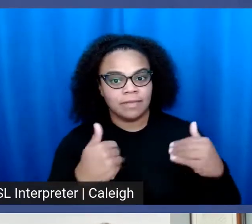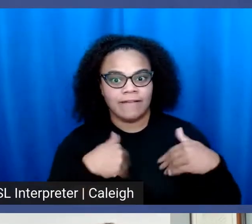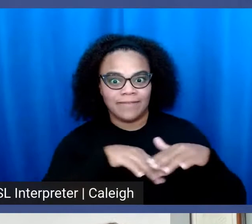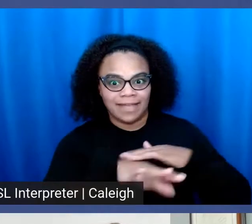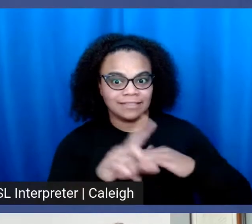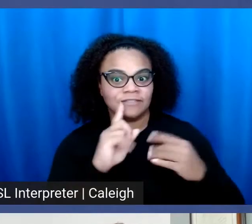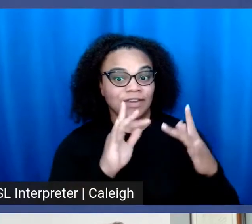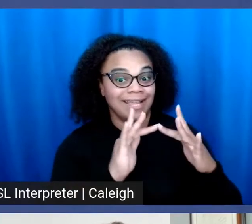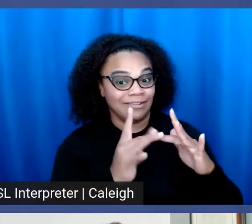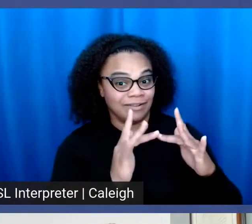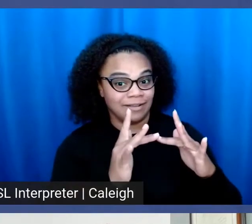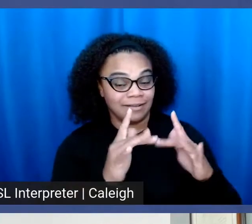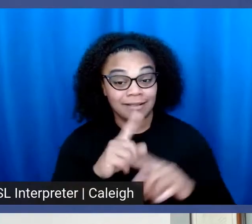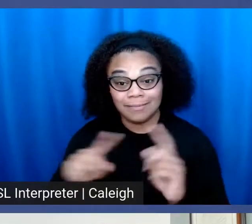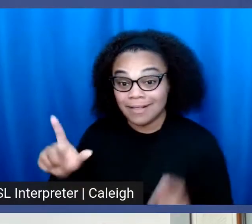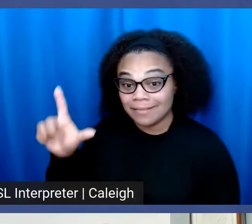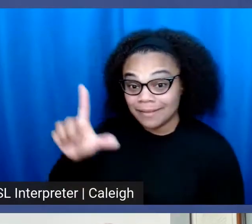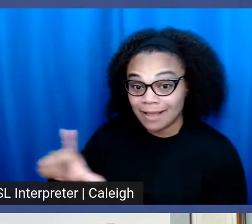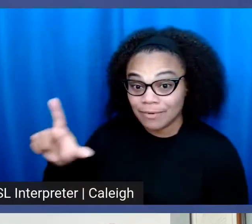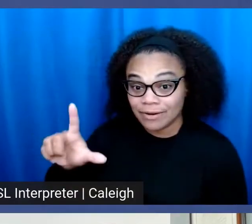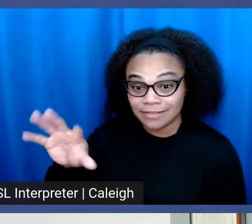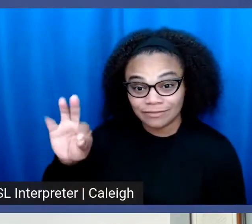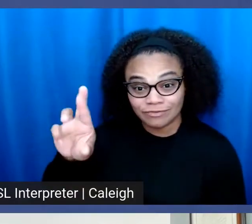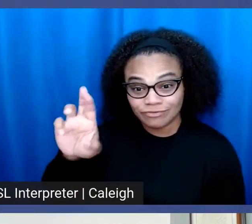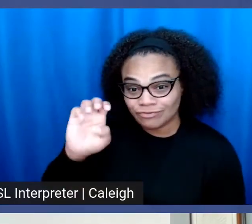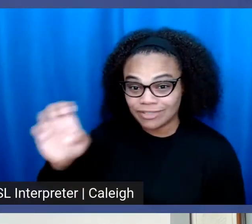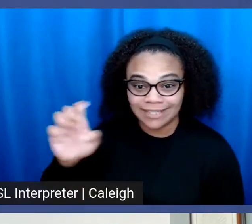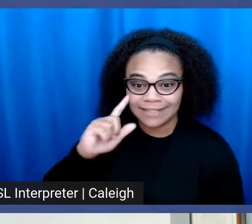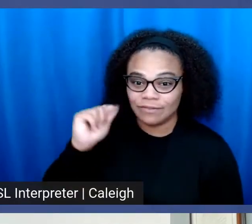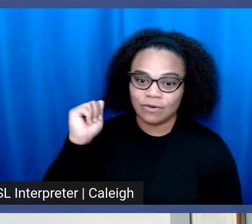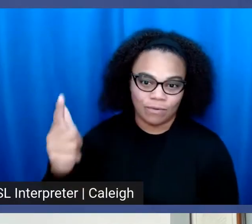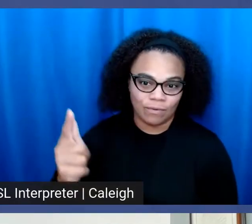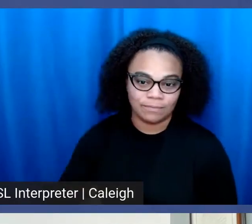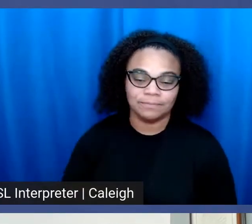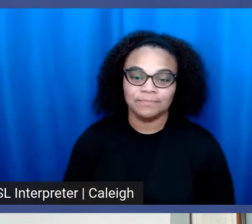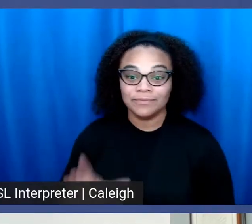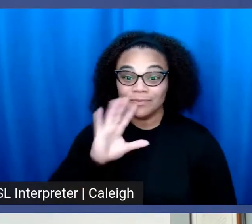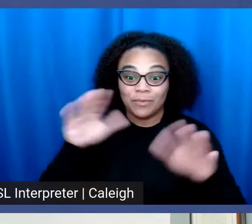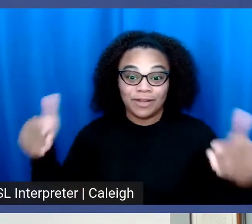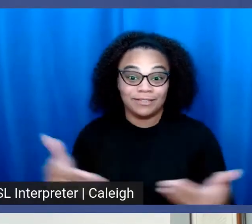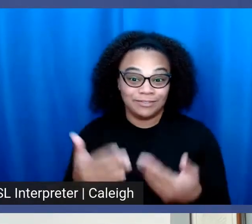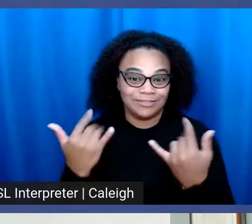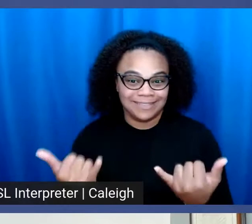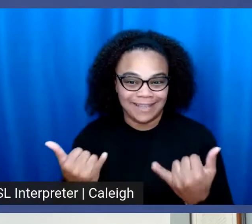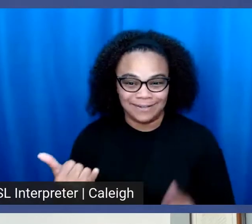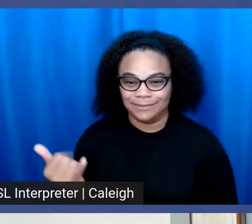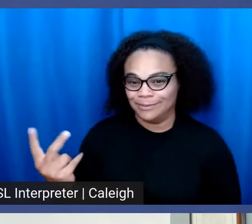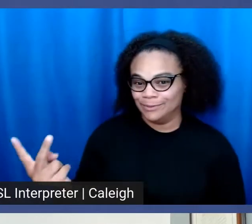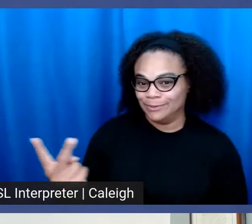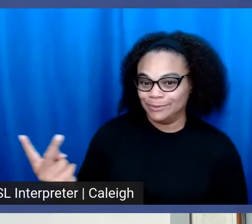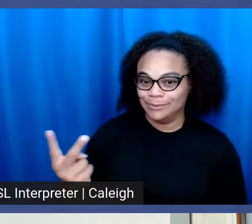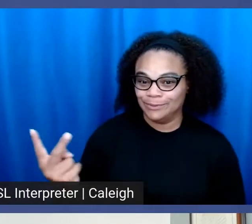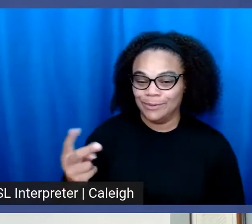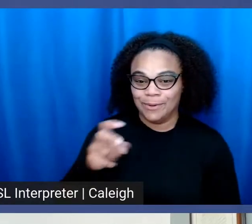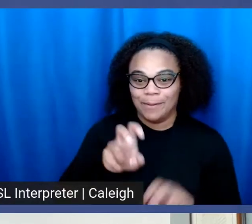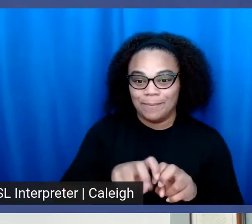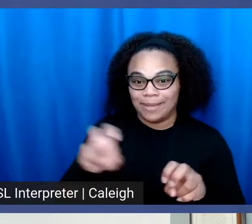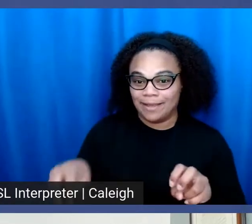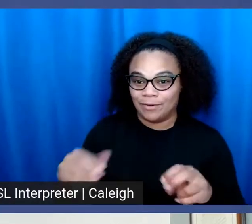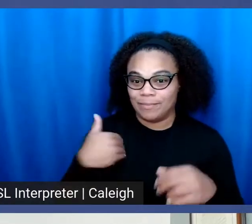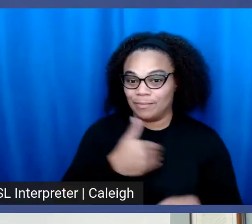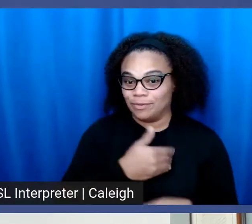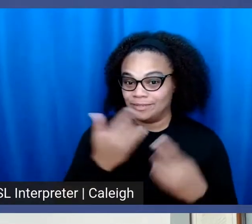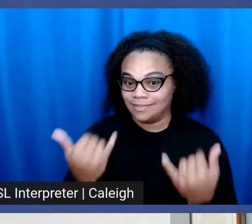free to everyone. I'm going to introduce you now to the two panelists who are joining me today,